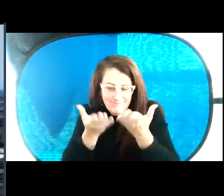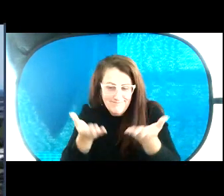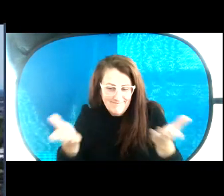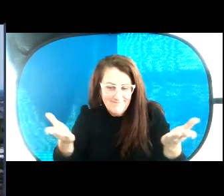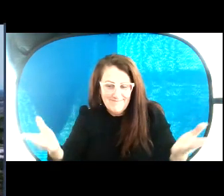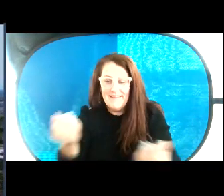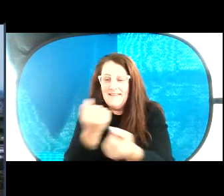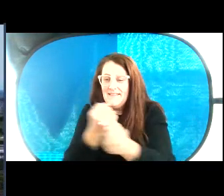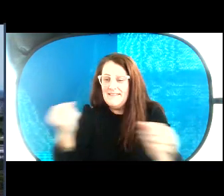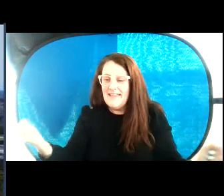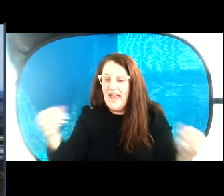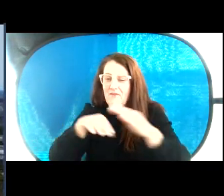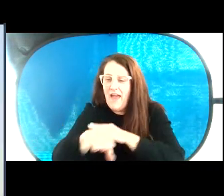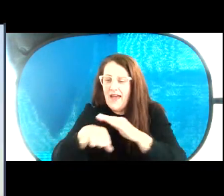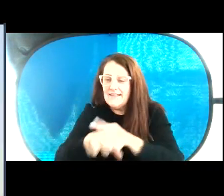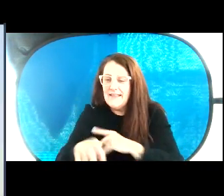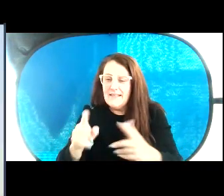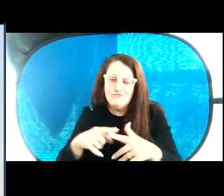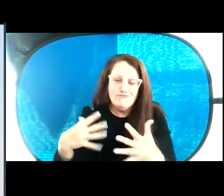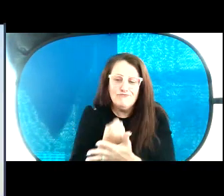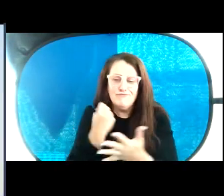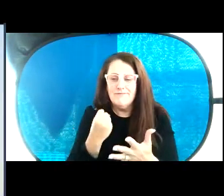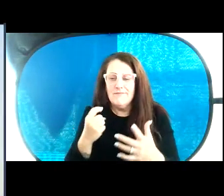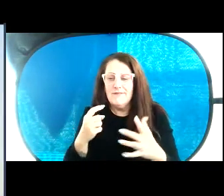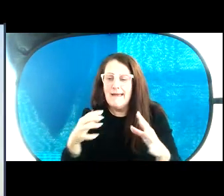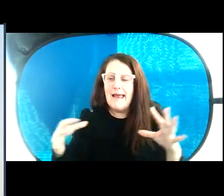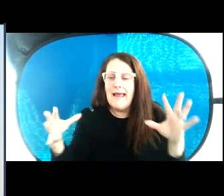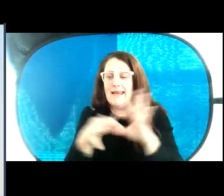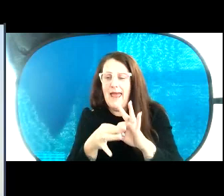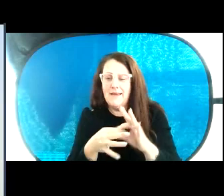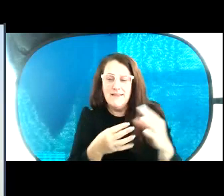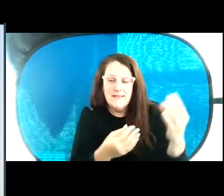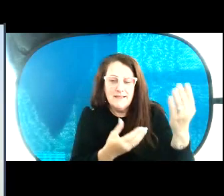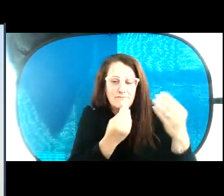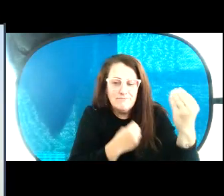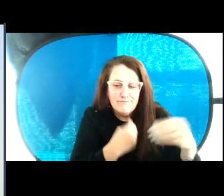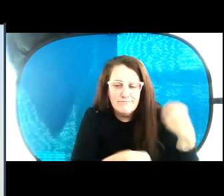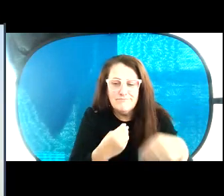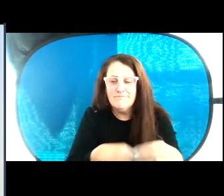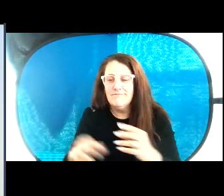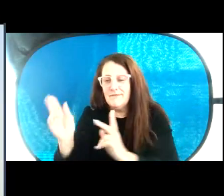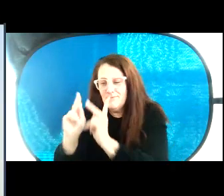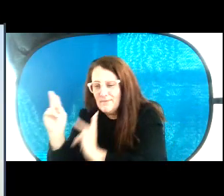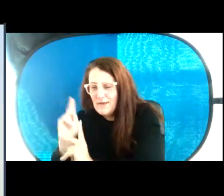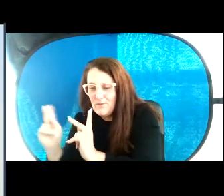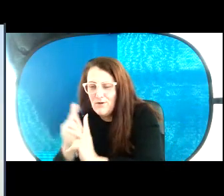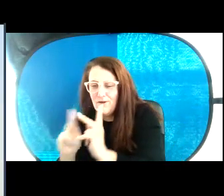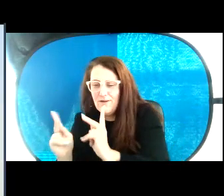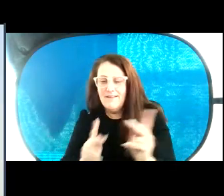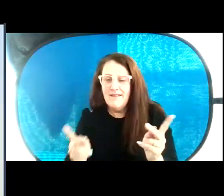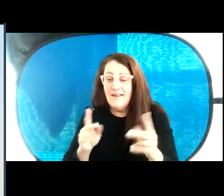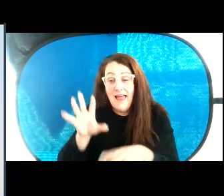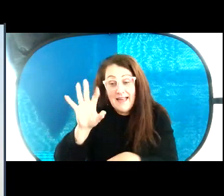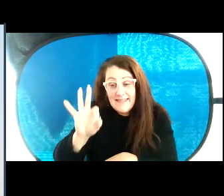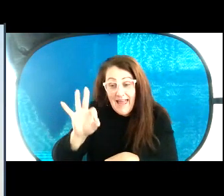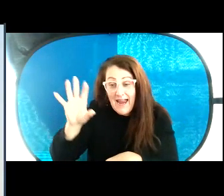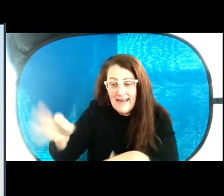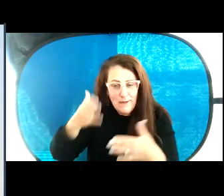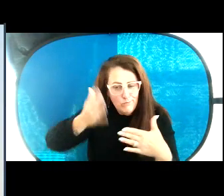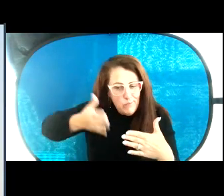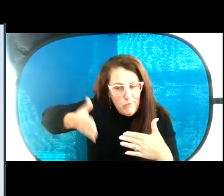access to services and opportunities to connecting goods to Merced County's inland port, finishing the 99 is the key